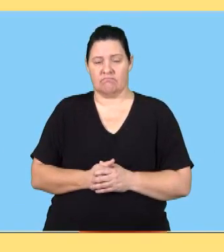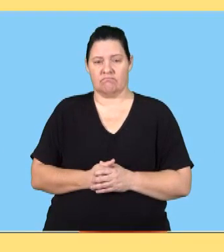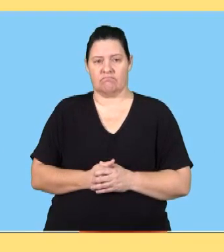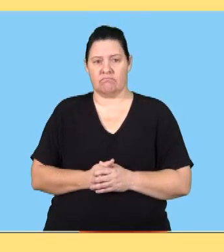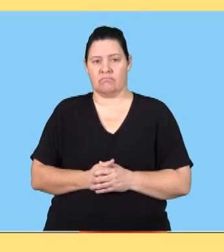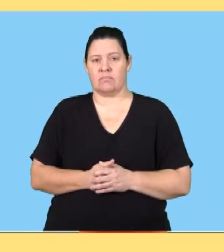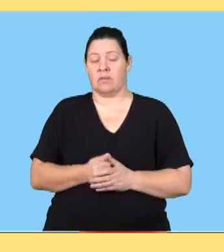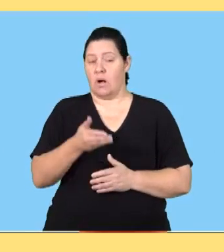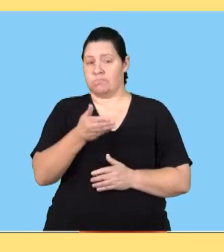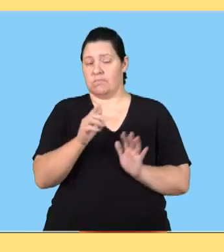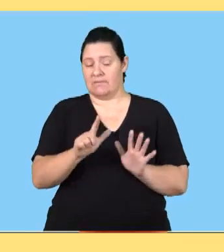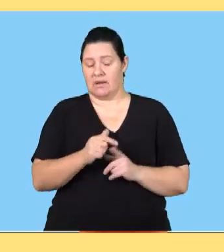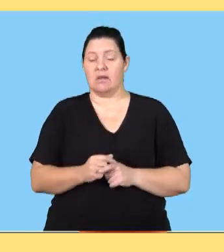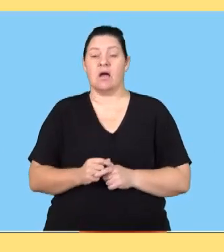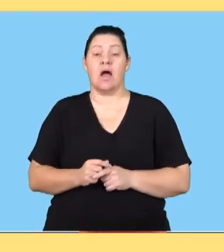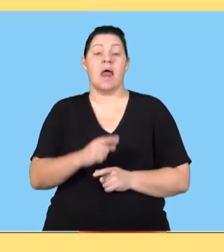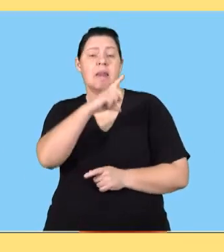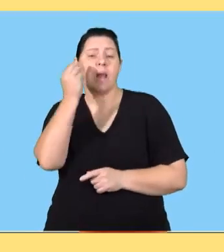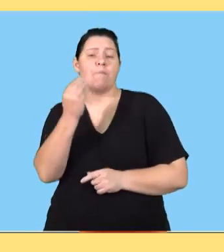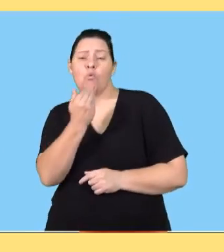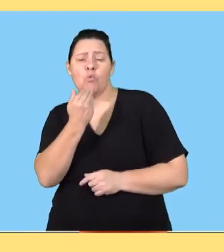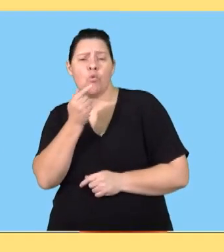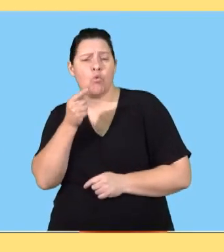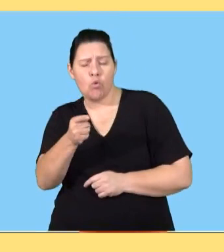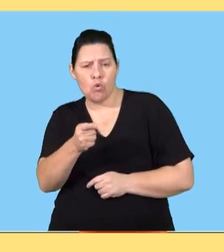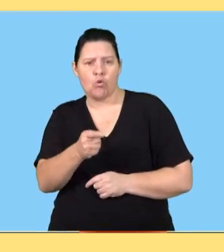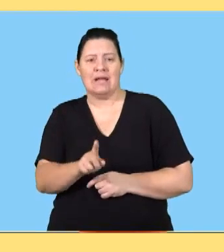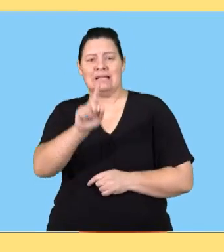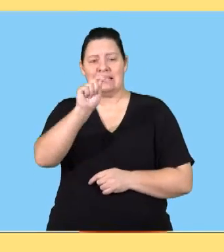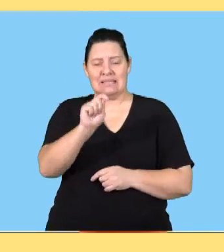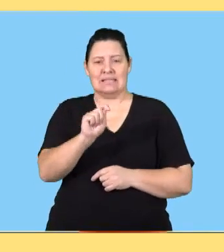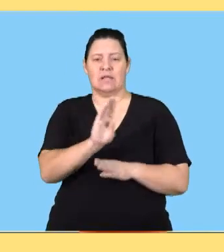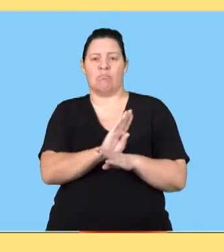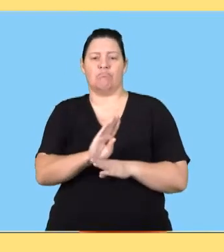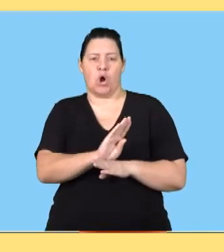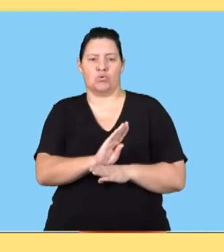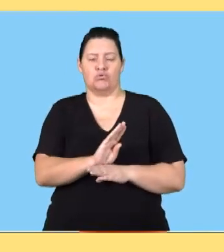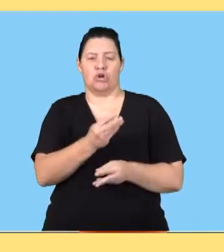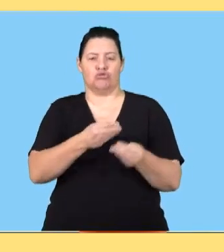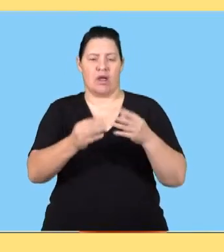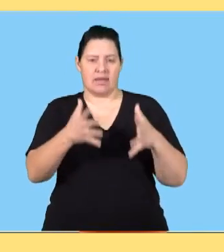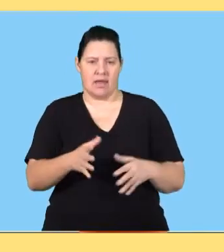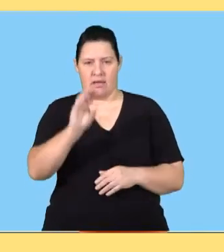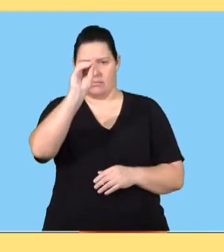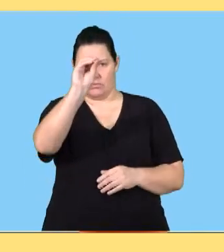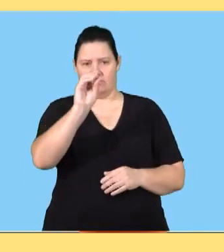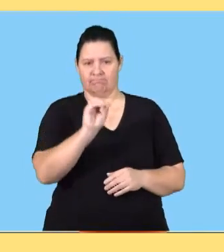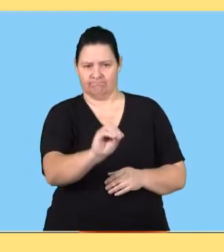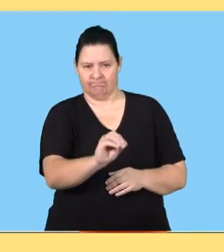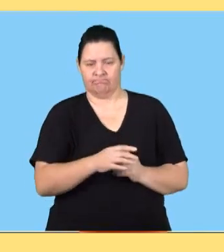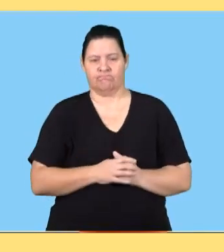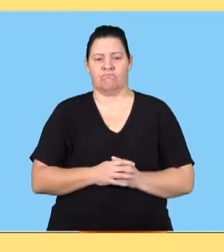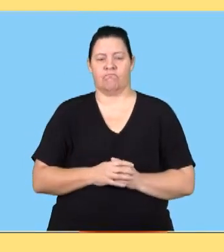7th. So I have my 7th here. It was issued to T. Brown Traders. Here is my T.